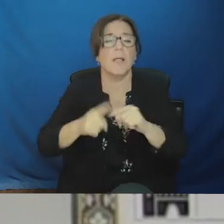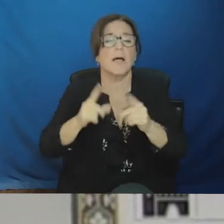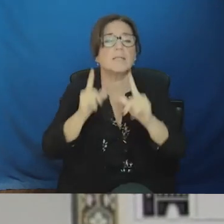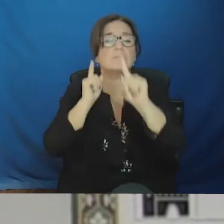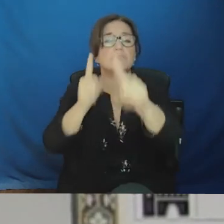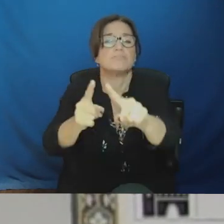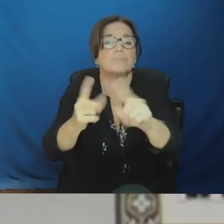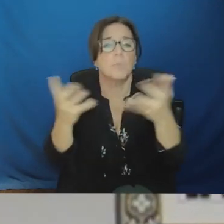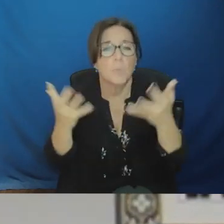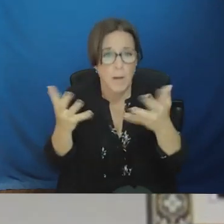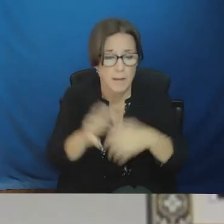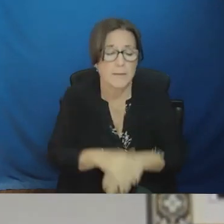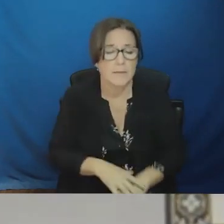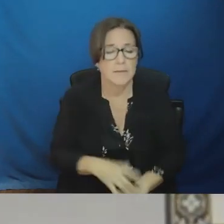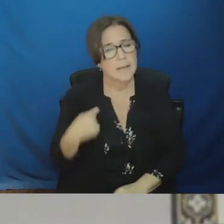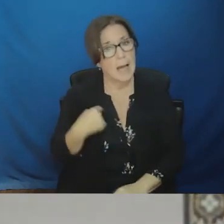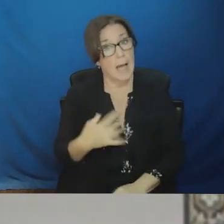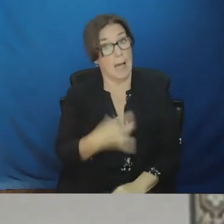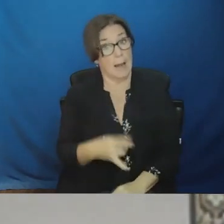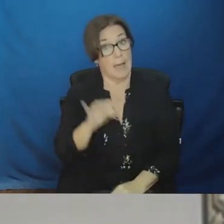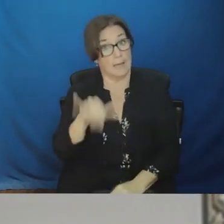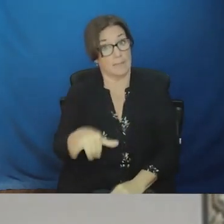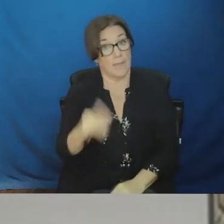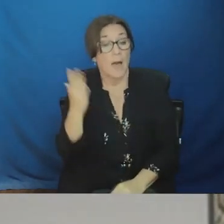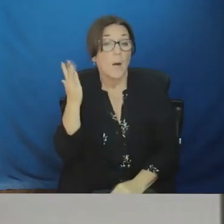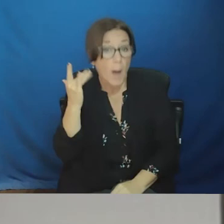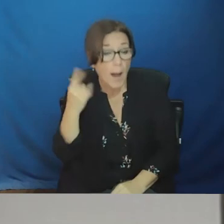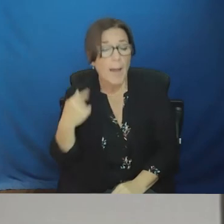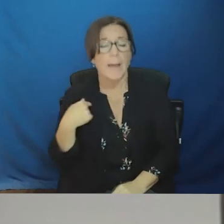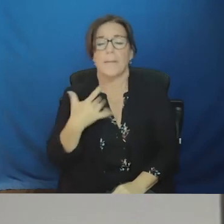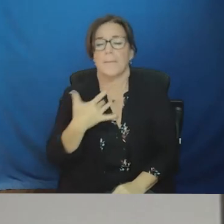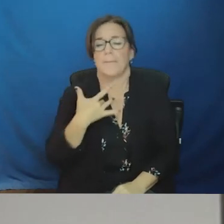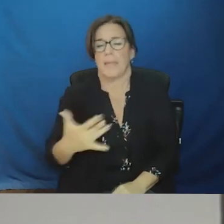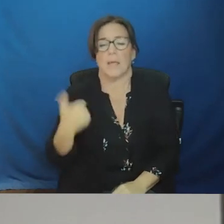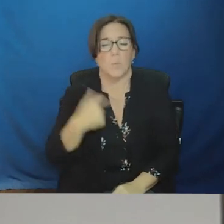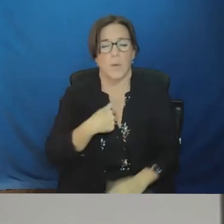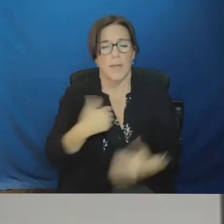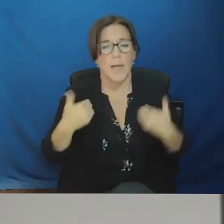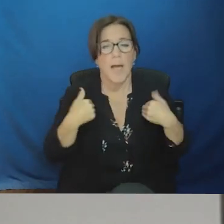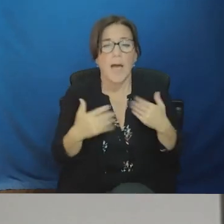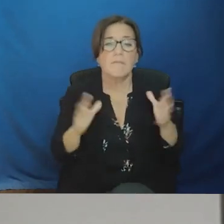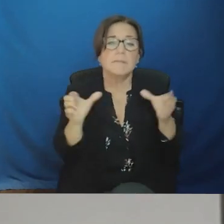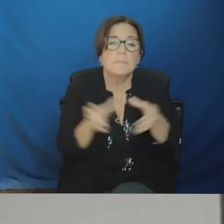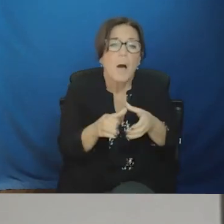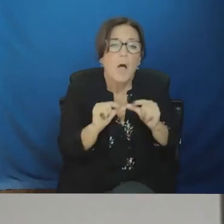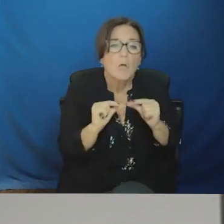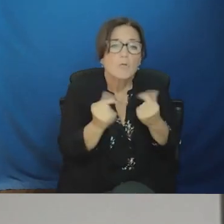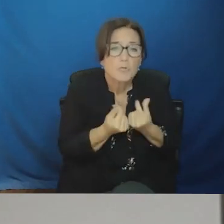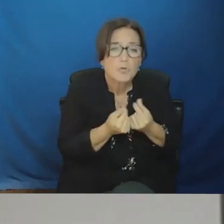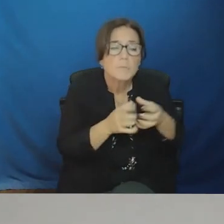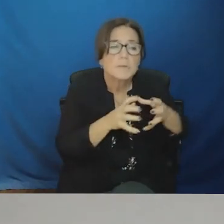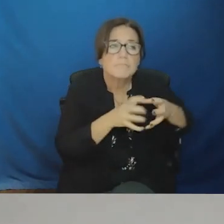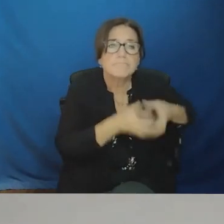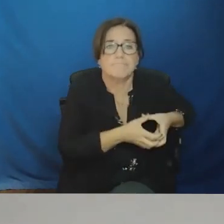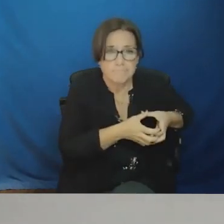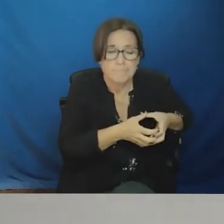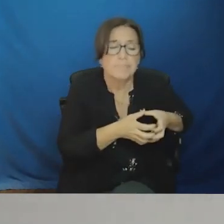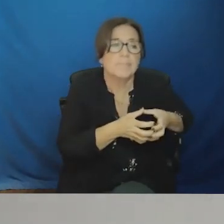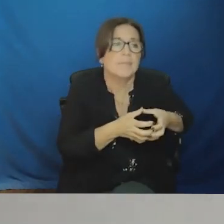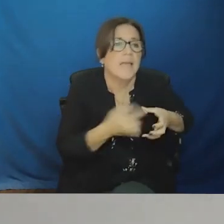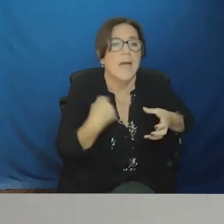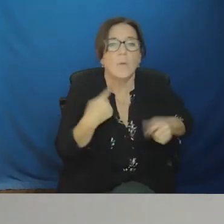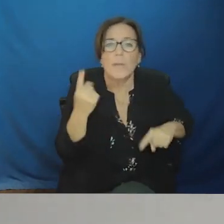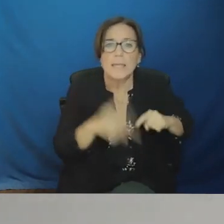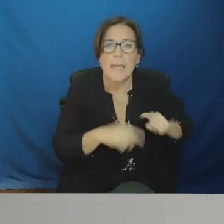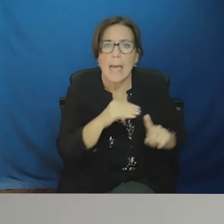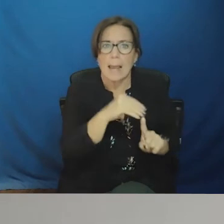oftentimes, because we have our smaller subgroups, we're not able to really say what's going on because of the anonymity that would be lost with regards